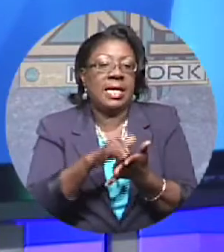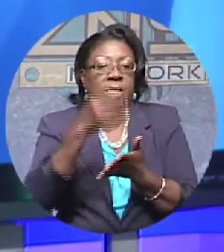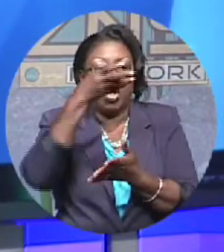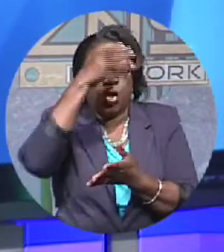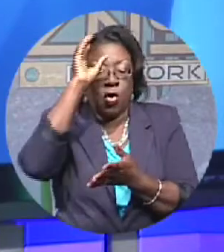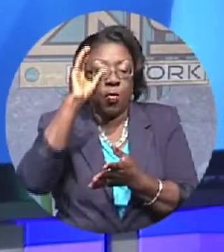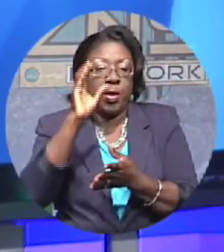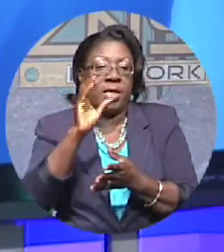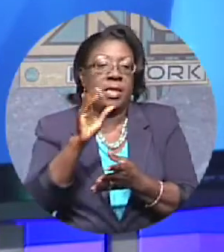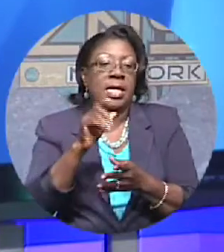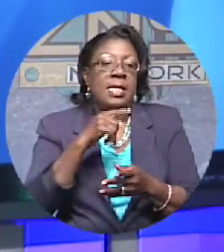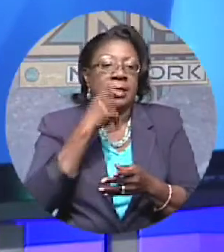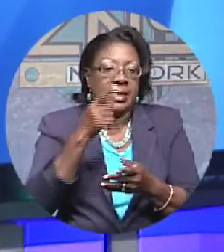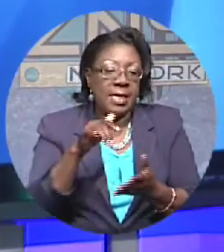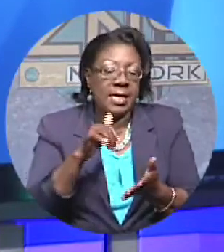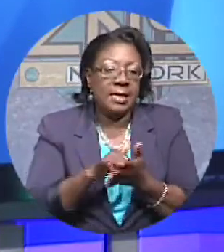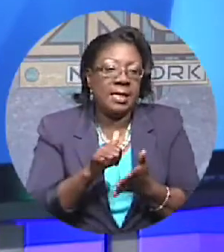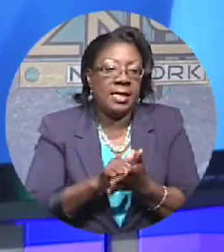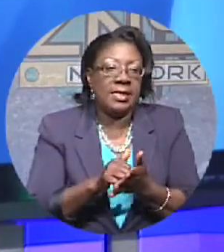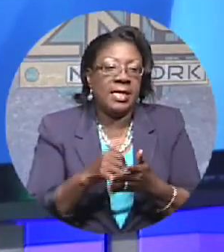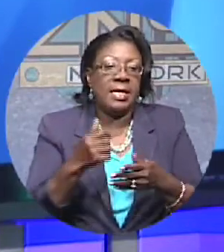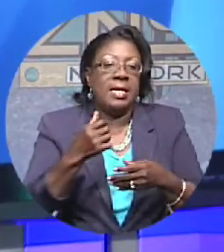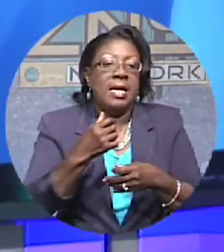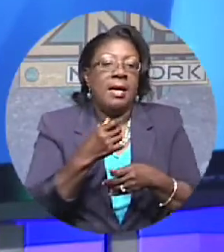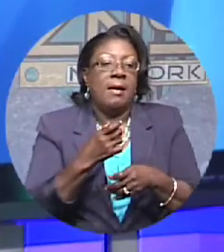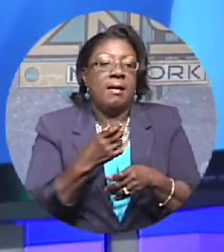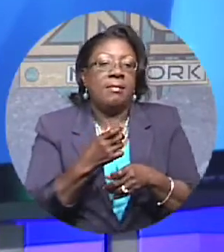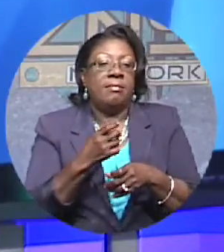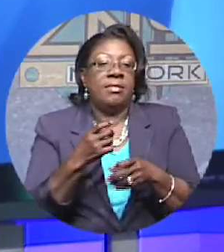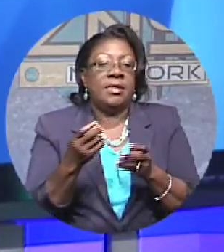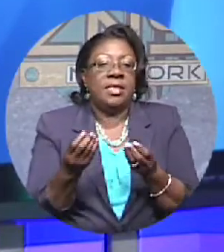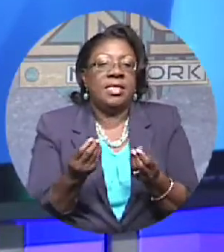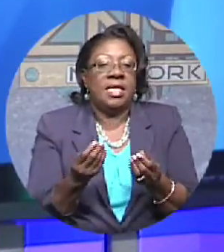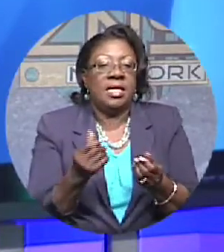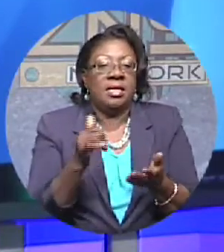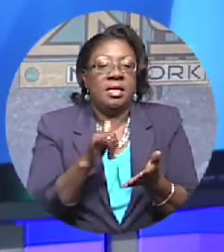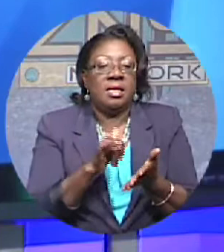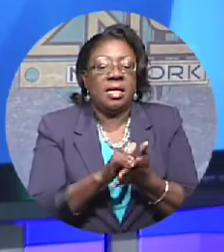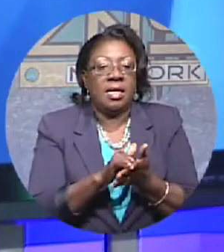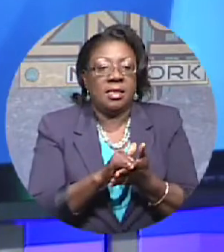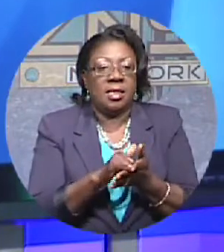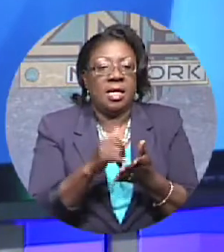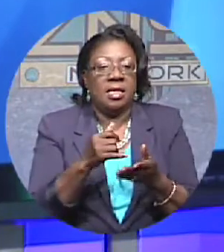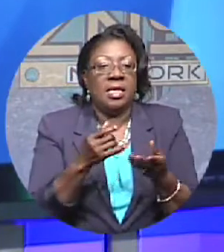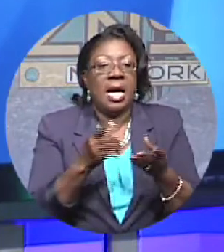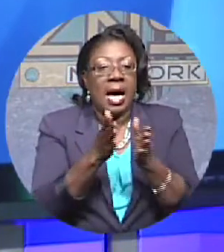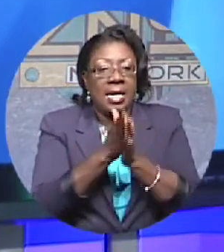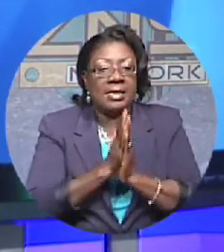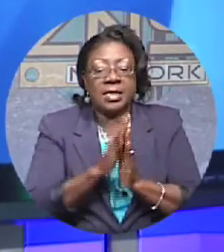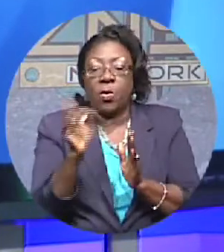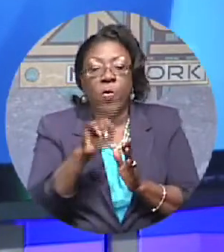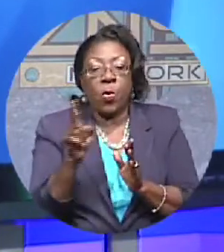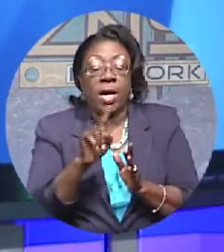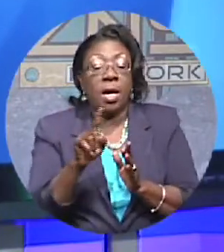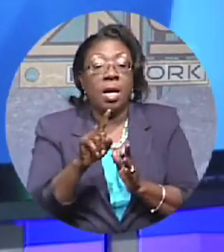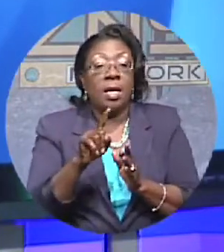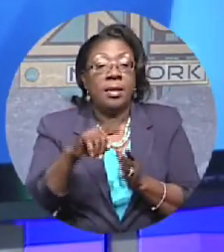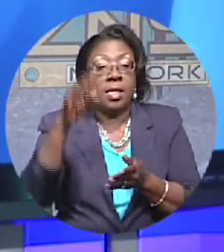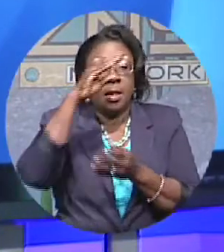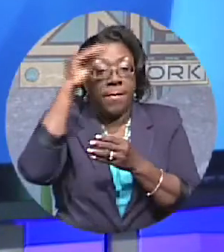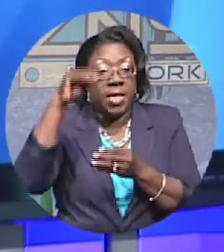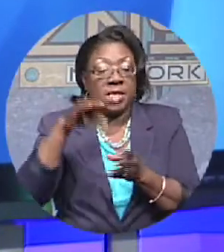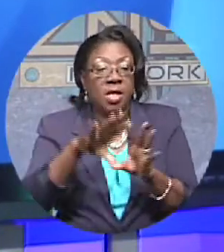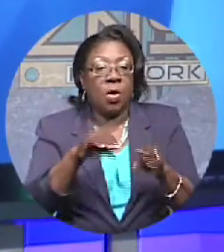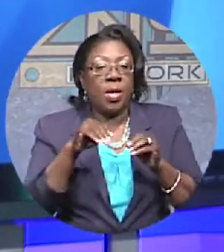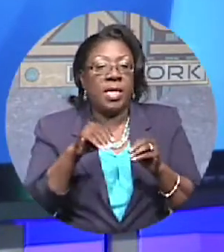to staging that video, but members of the Cuban community are questioning where the minister got his information. Arjane and Noel Ferguson has